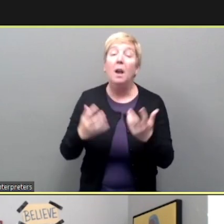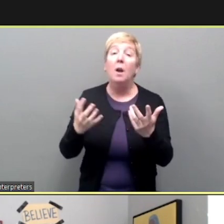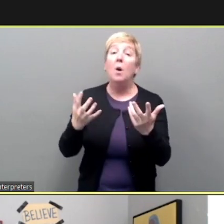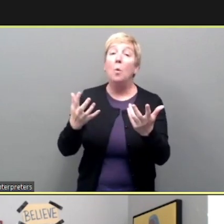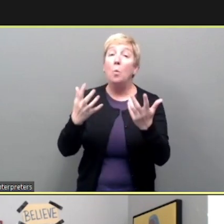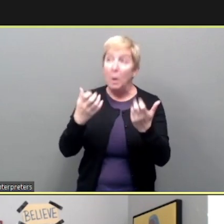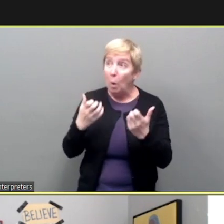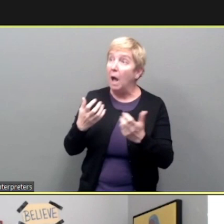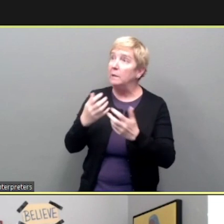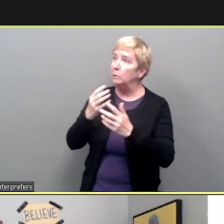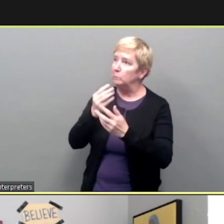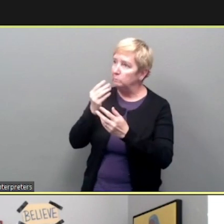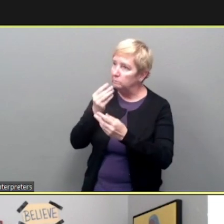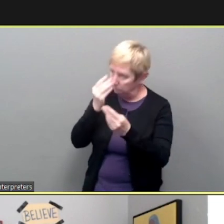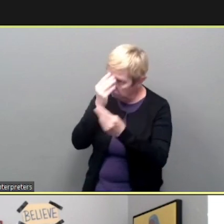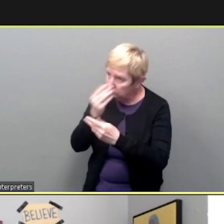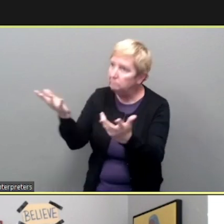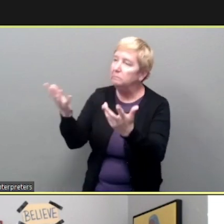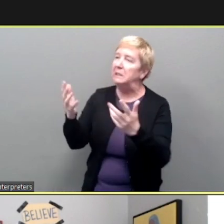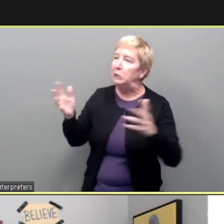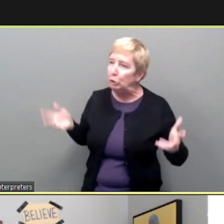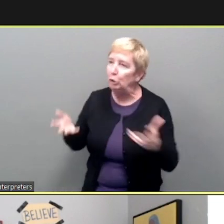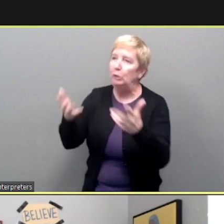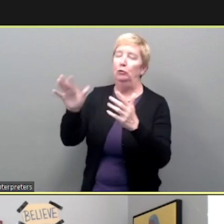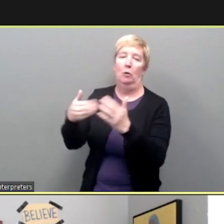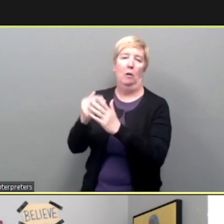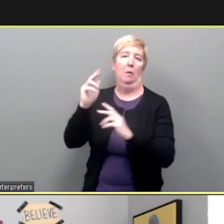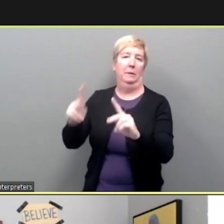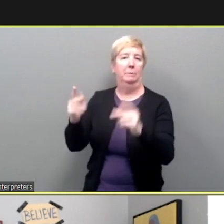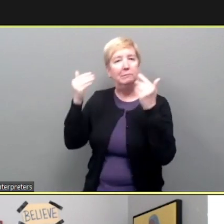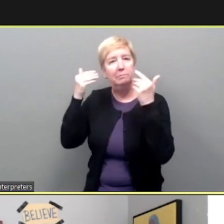population gets vaccinated in New Mexico. Next slide.